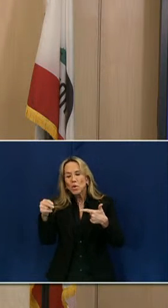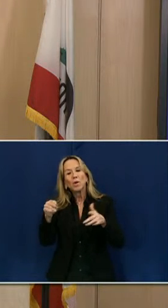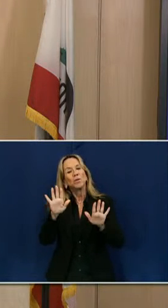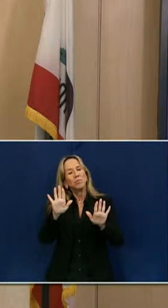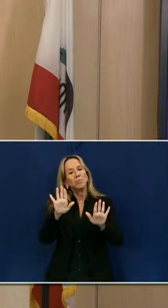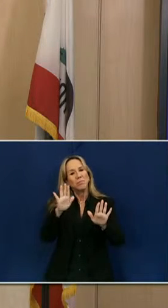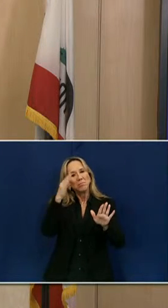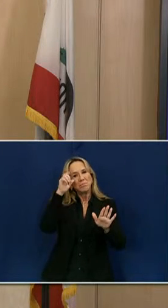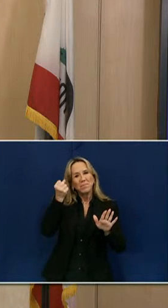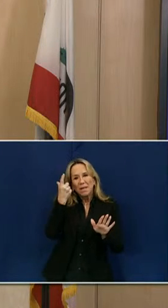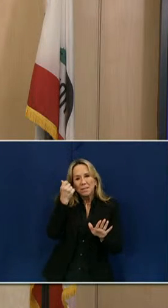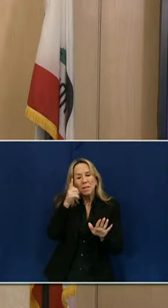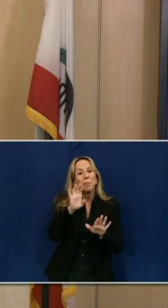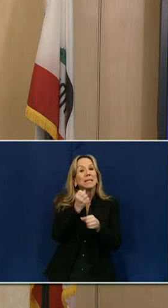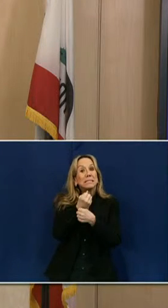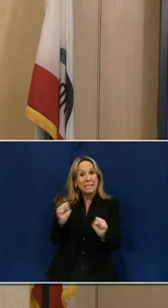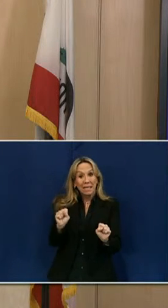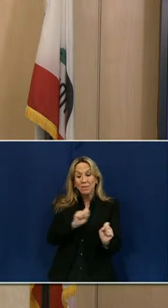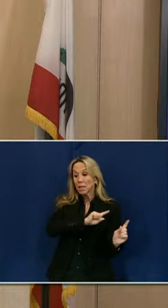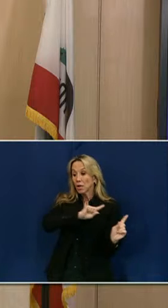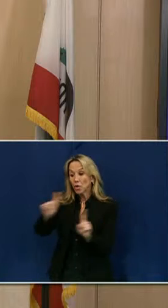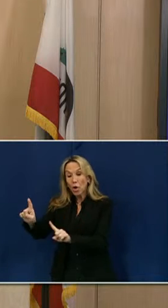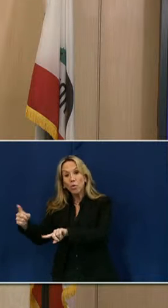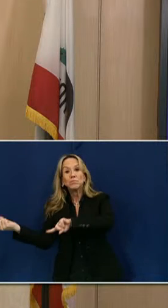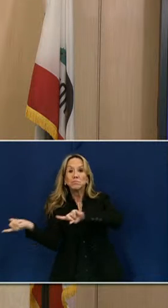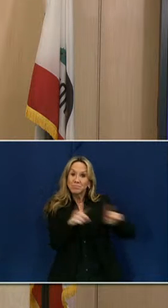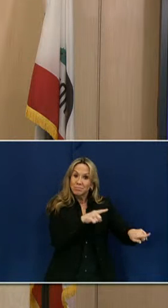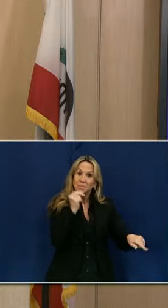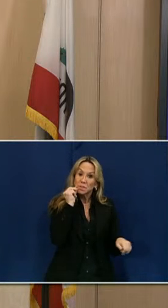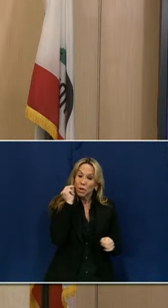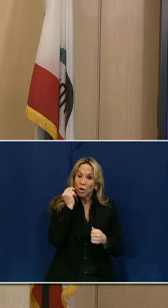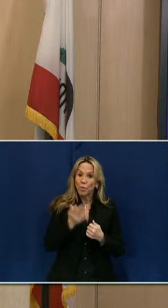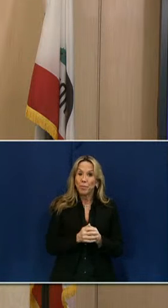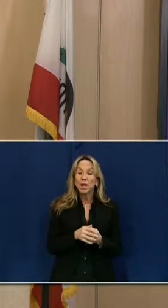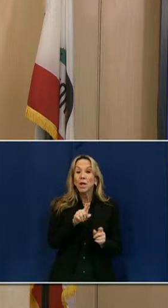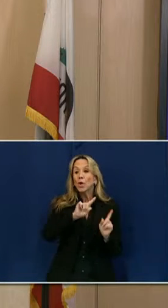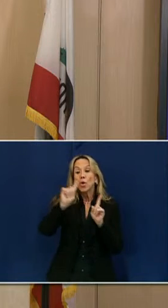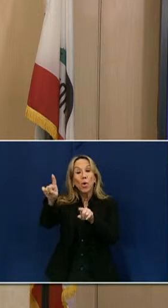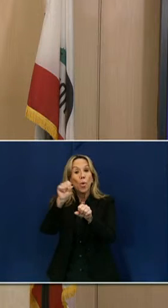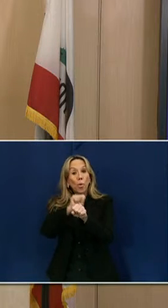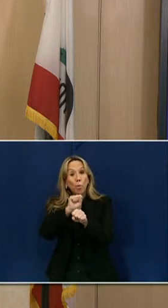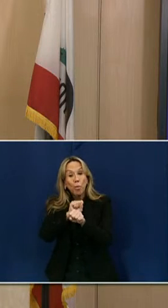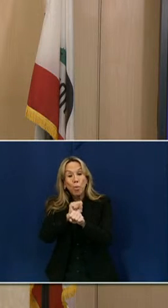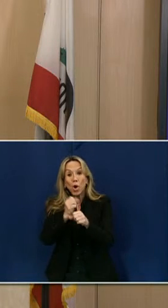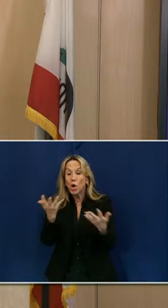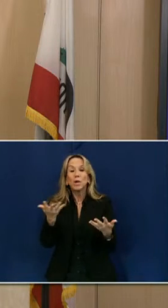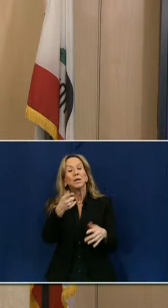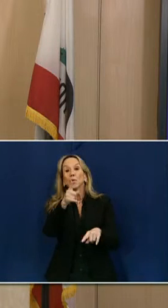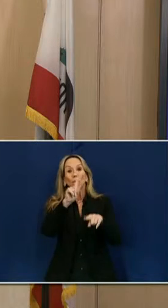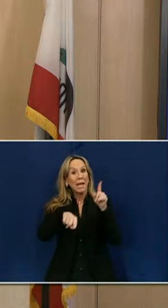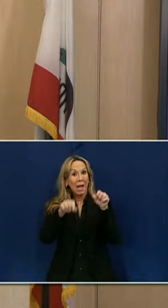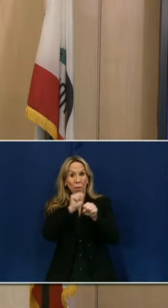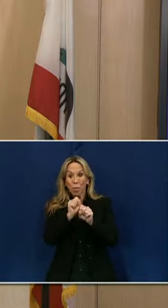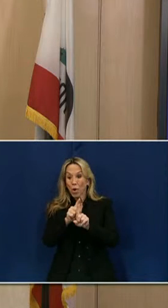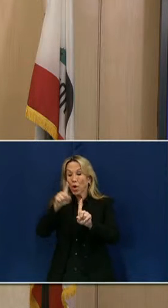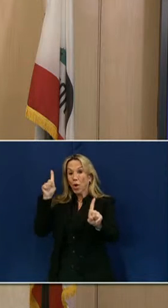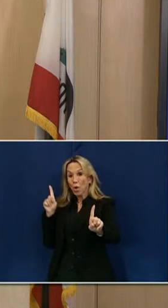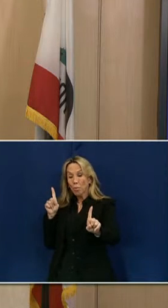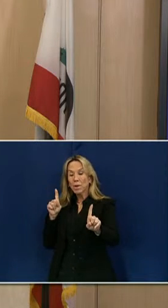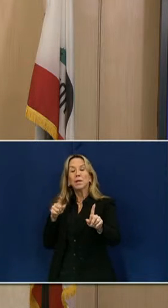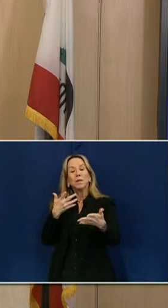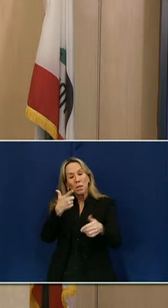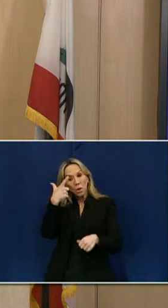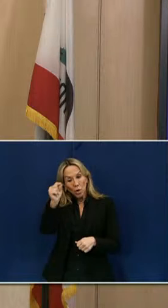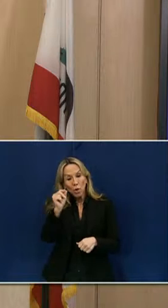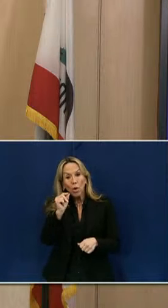safely, responsibly, go back home. When you go to work, if you have an essential job that is not possible to work remote, then we go to work,